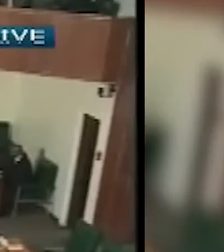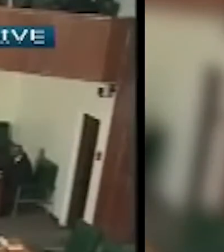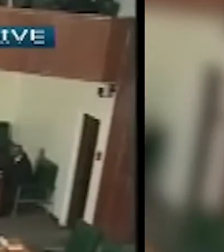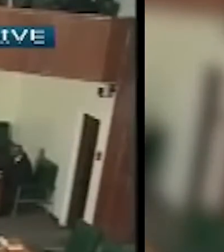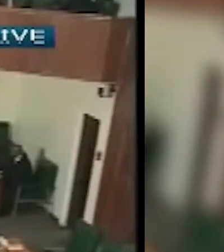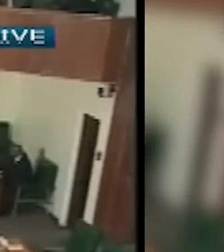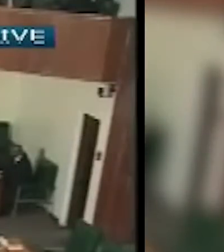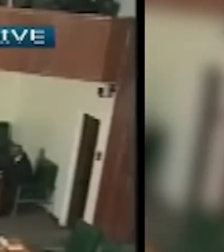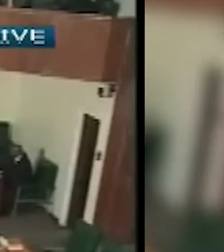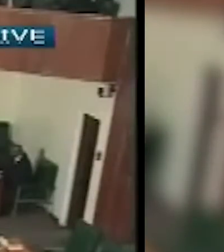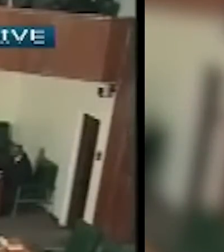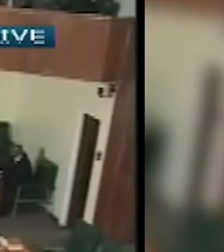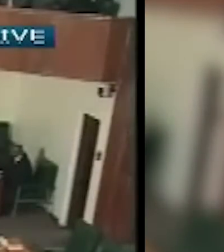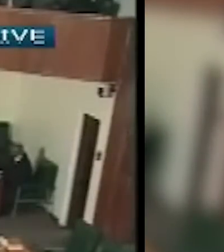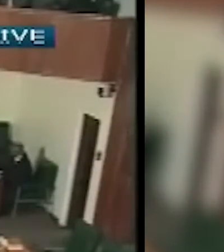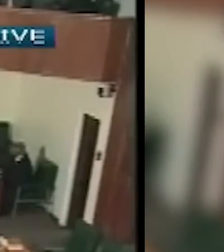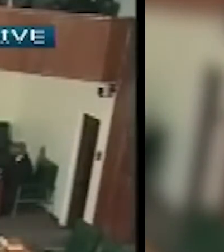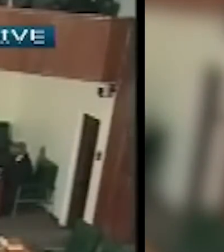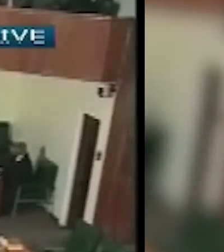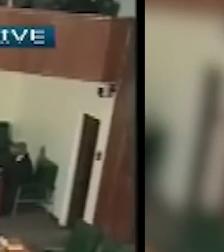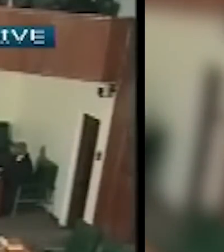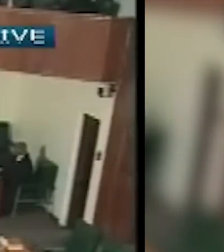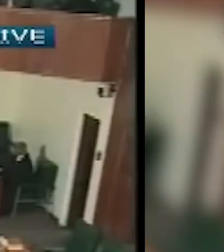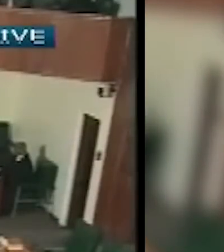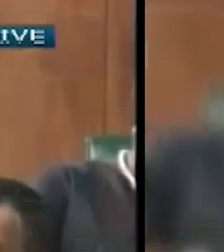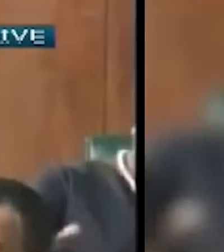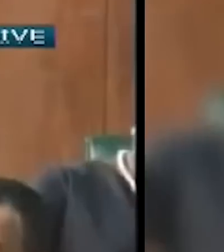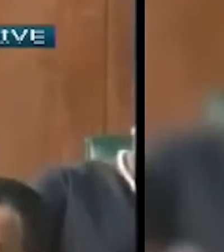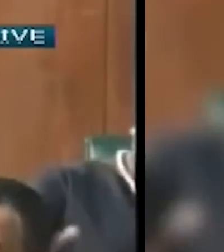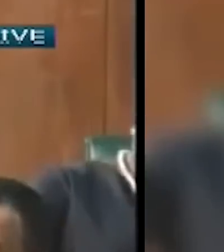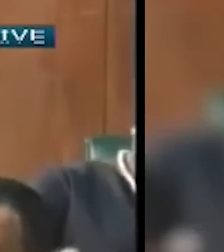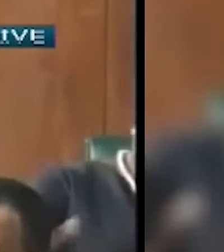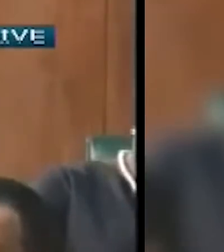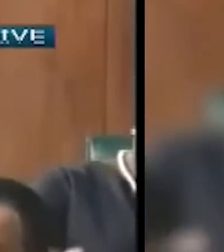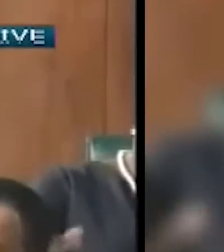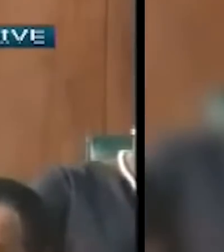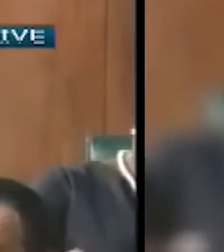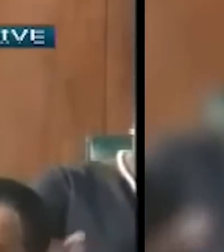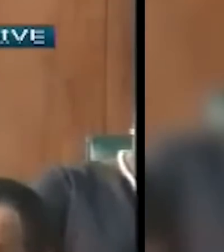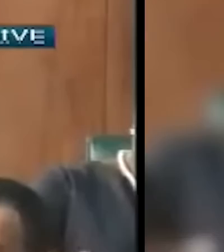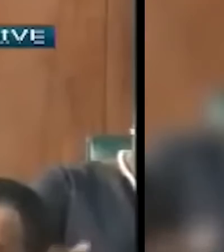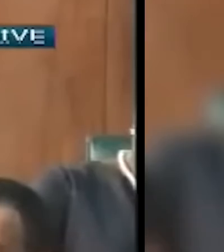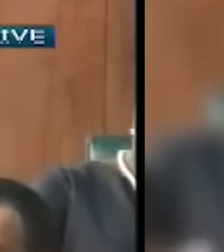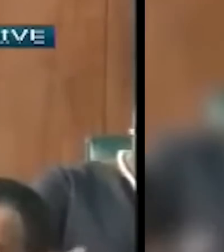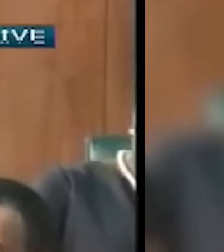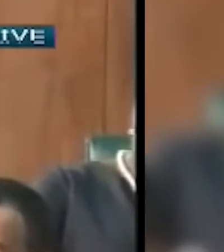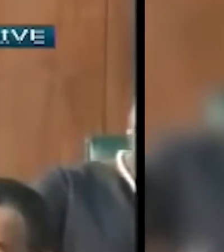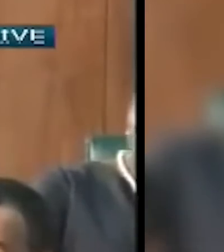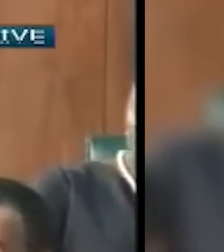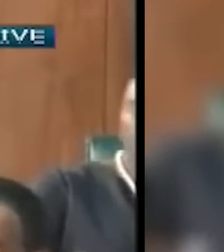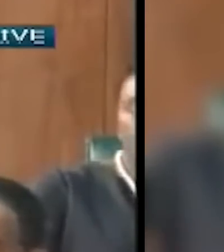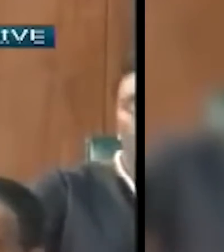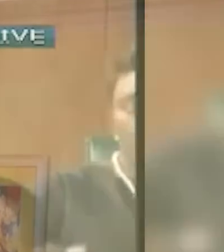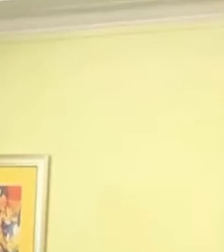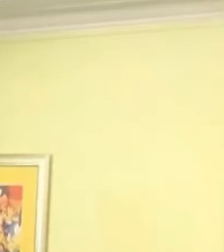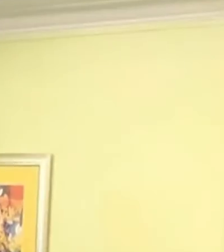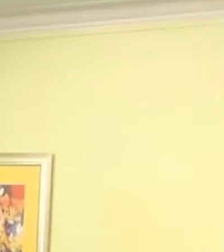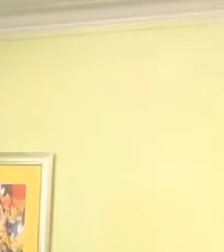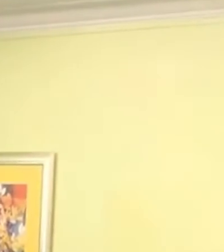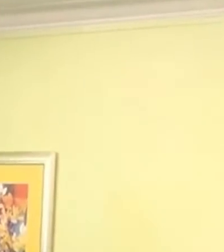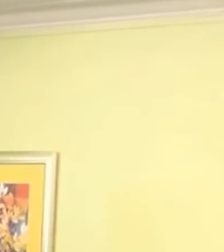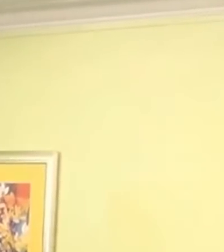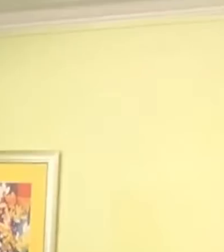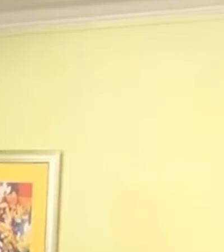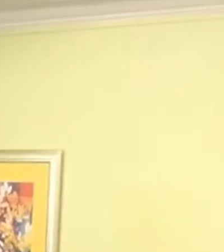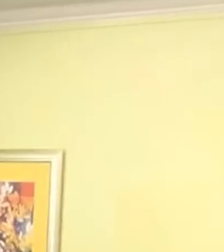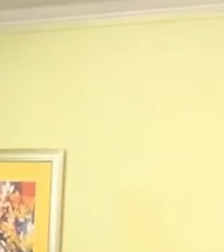and Registration Bill in Parliament, which was eventually passed in November 2017 by the Houses of Parliament. A Technical